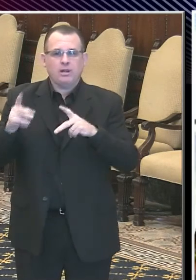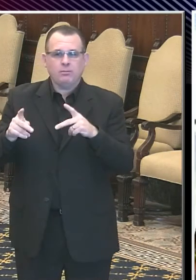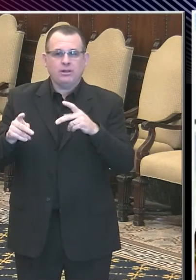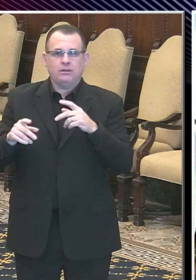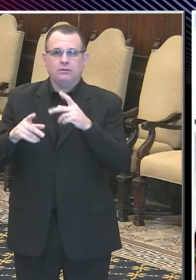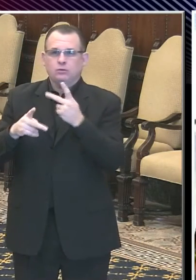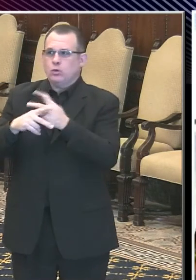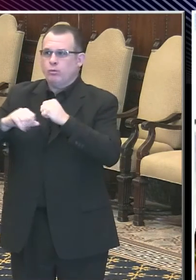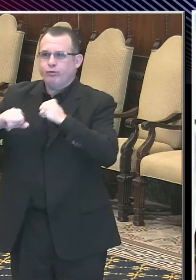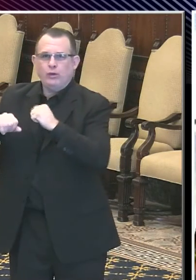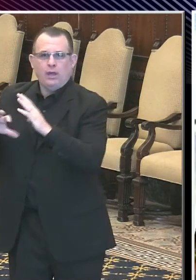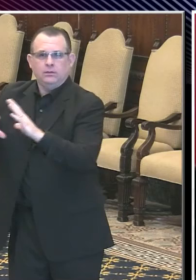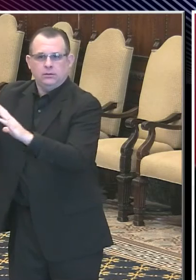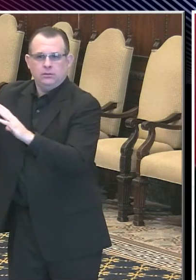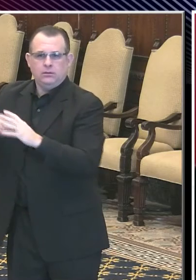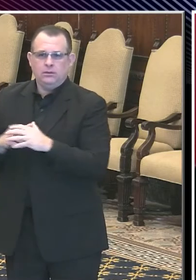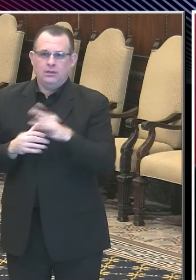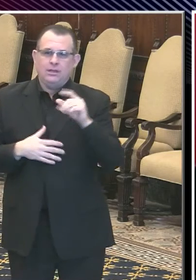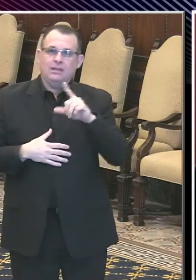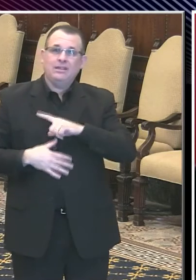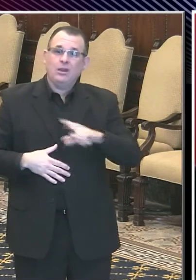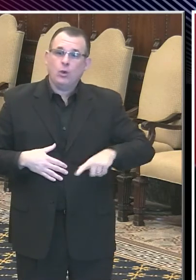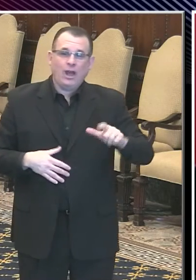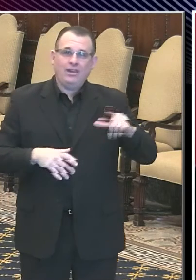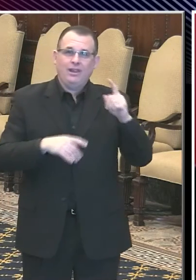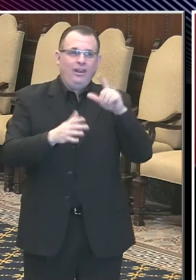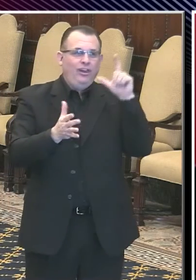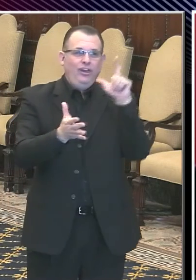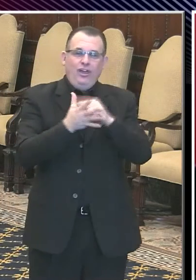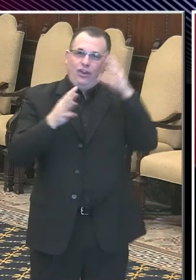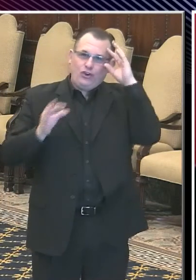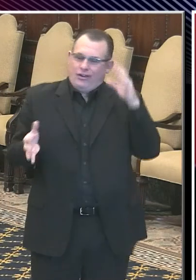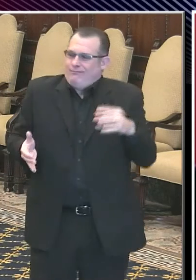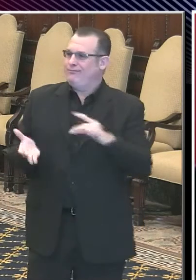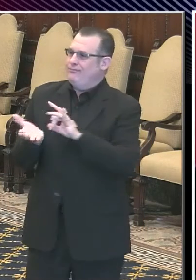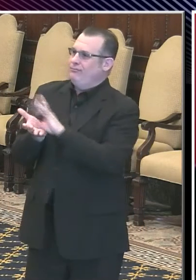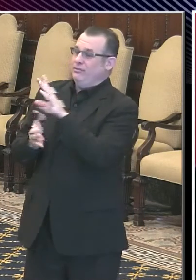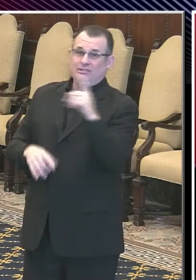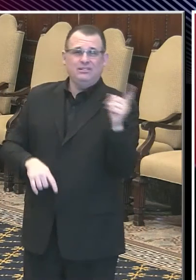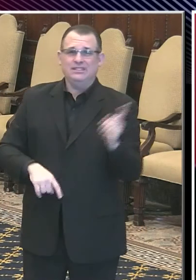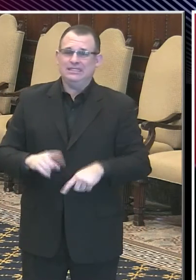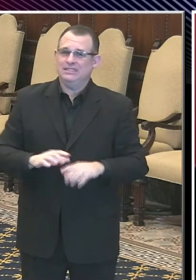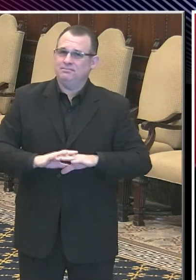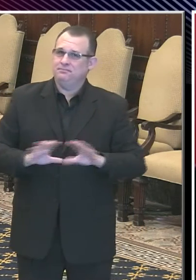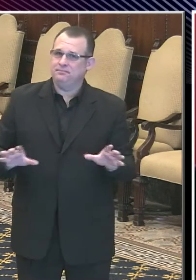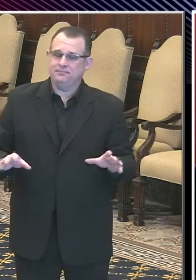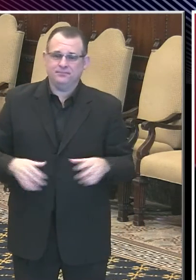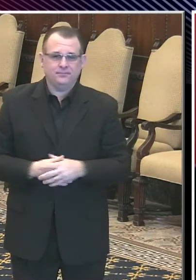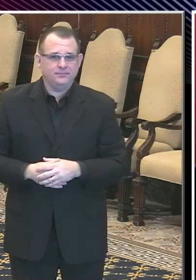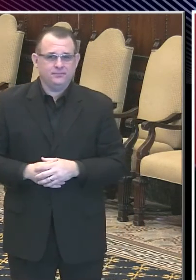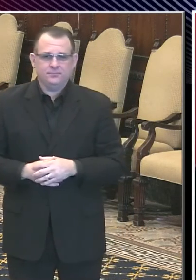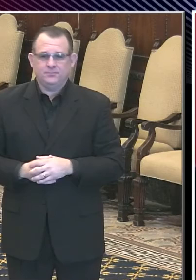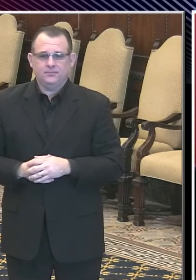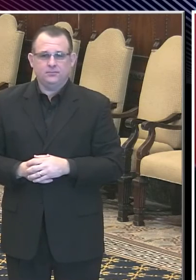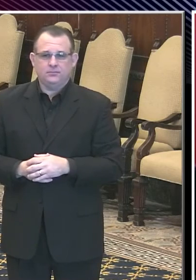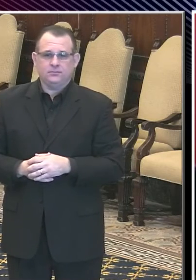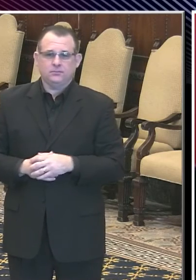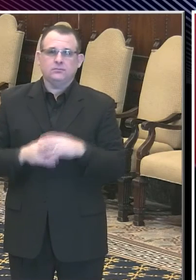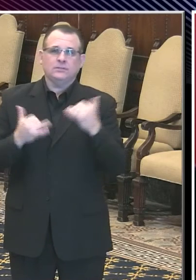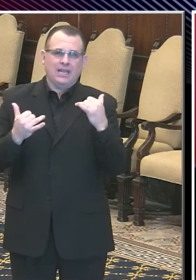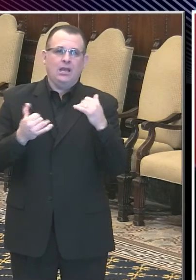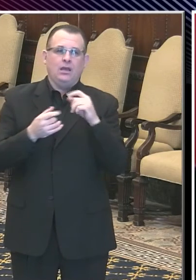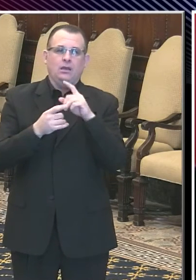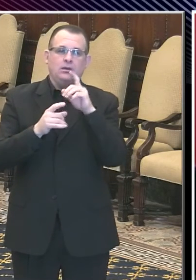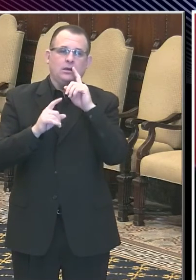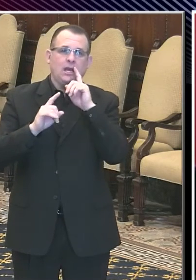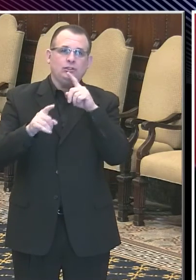evictions. Para aquellas personas que están teniendo problemas con sus caseros y que están siendo desalojados